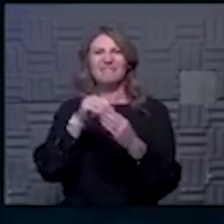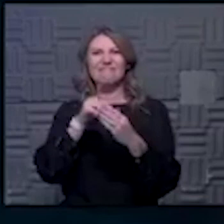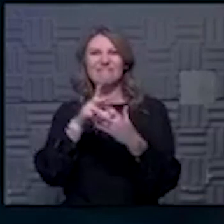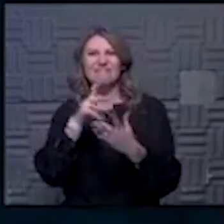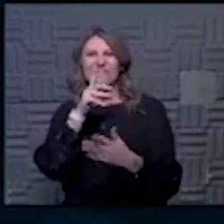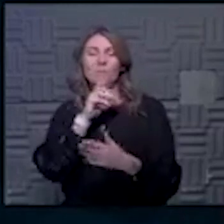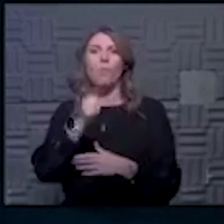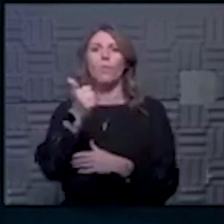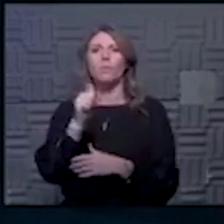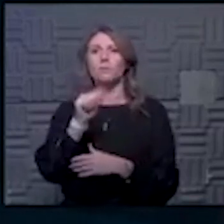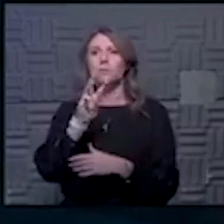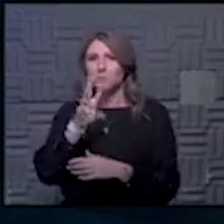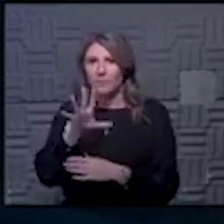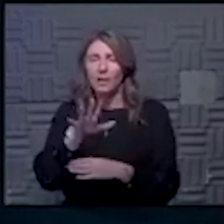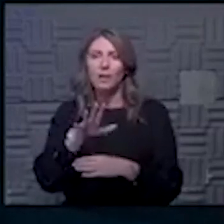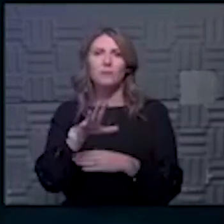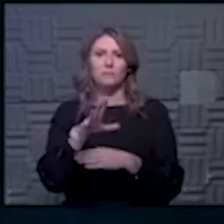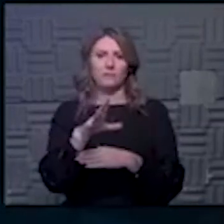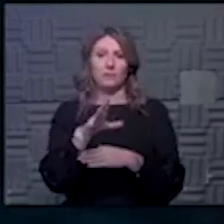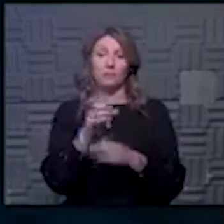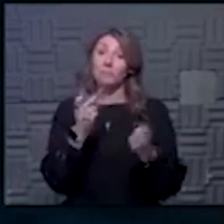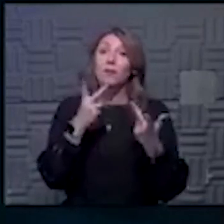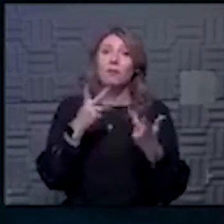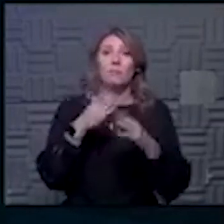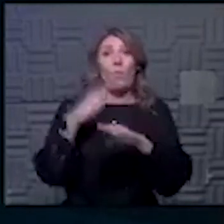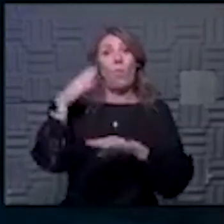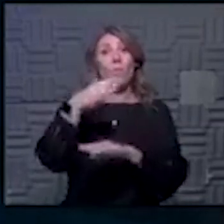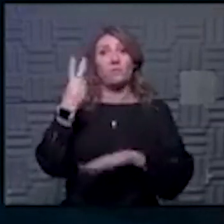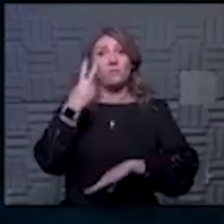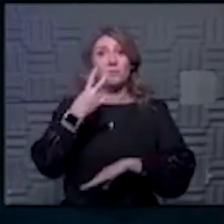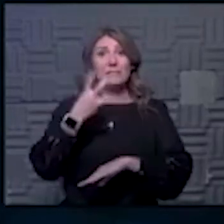them had been here well over 7 days. And